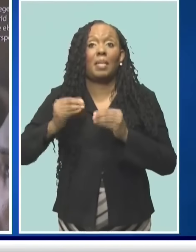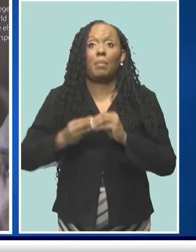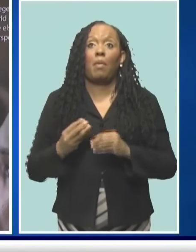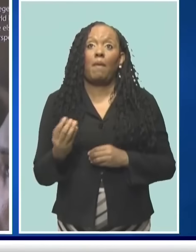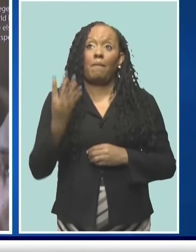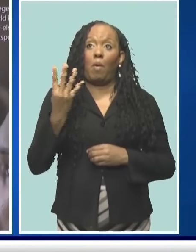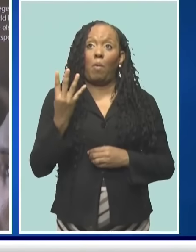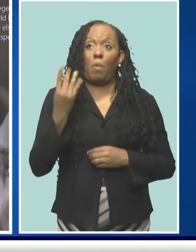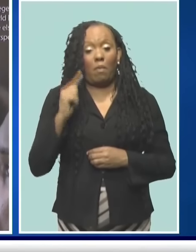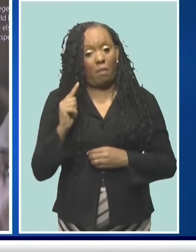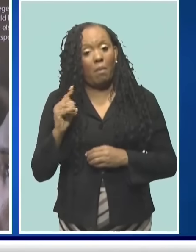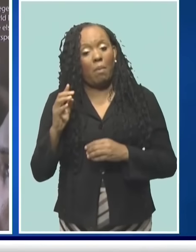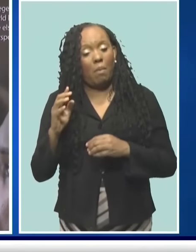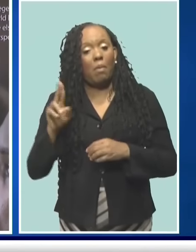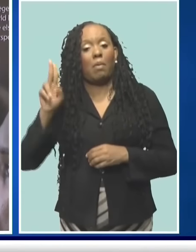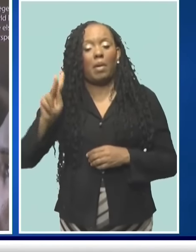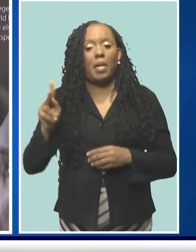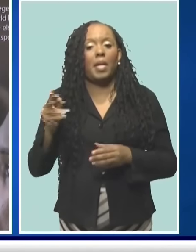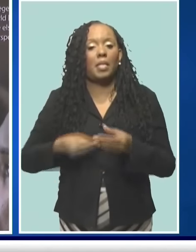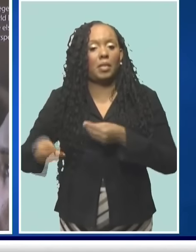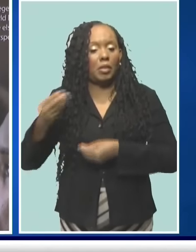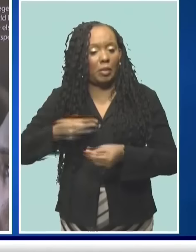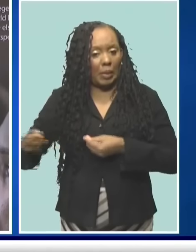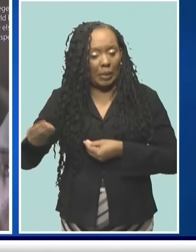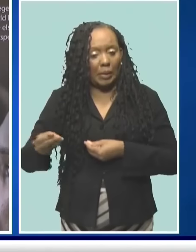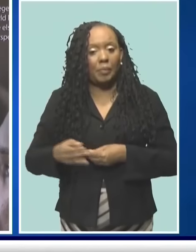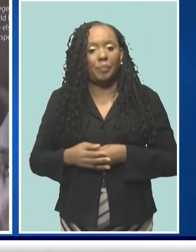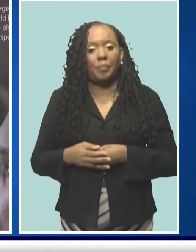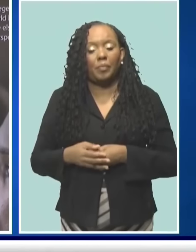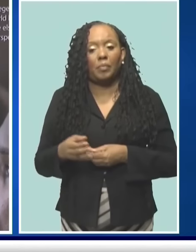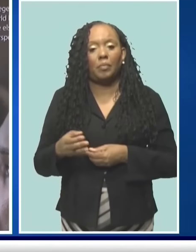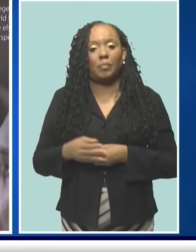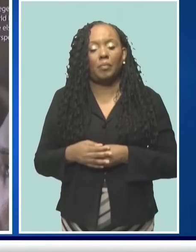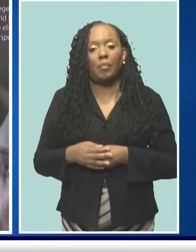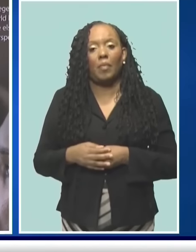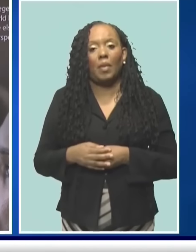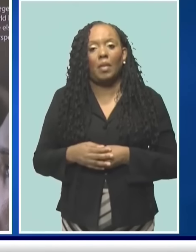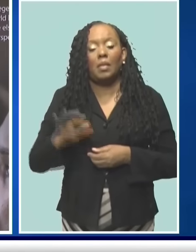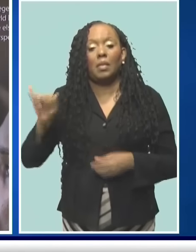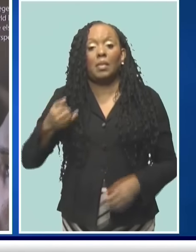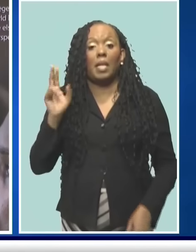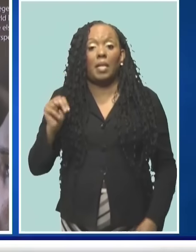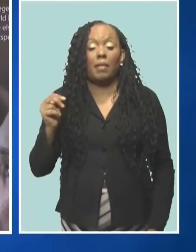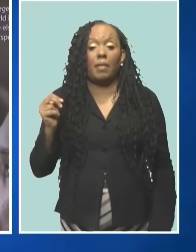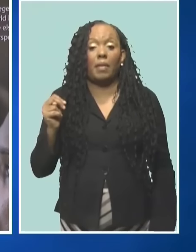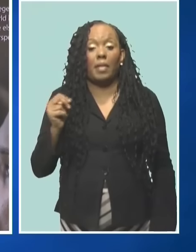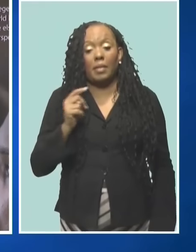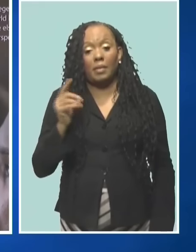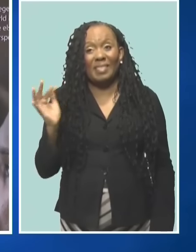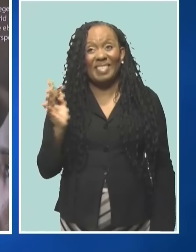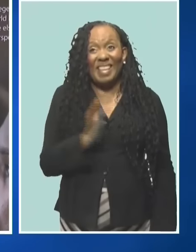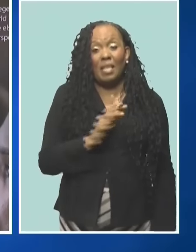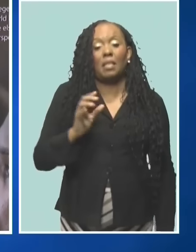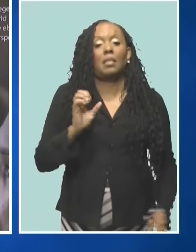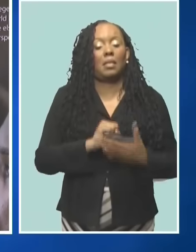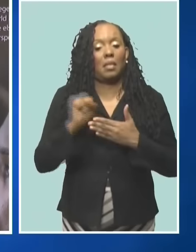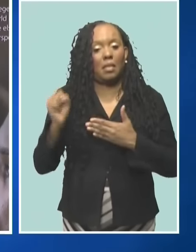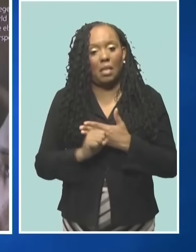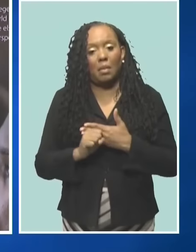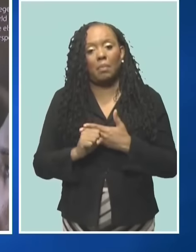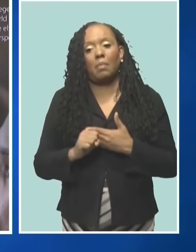for 11.14% of all trade. Between January and September 2024, the Barbadian economy grew by an